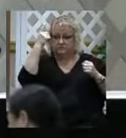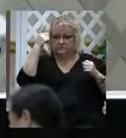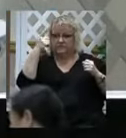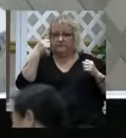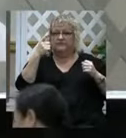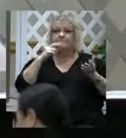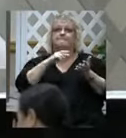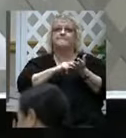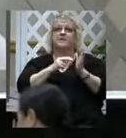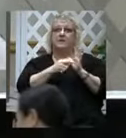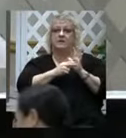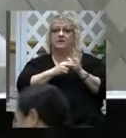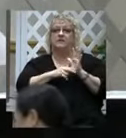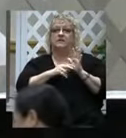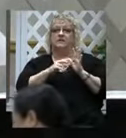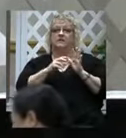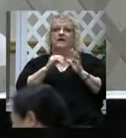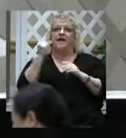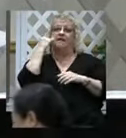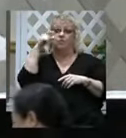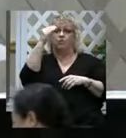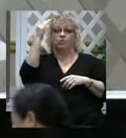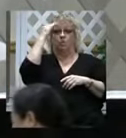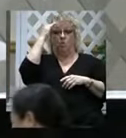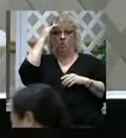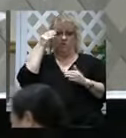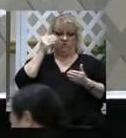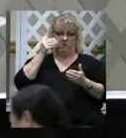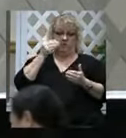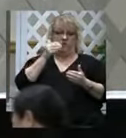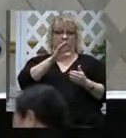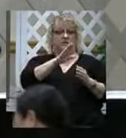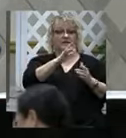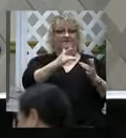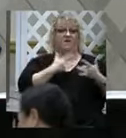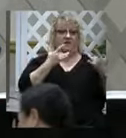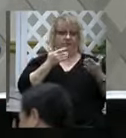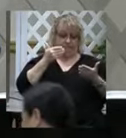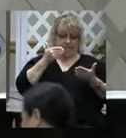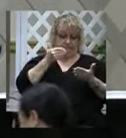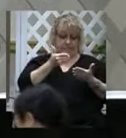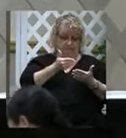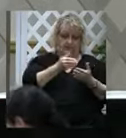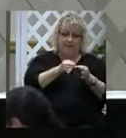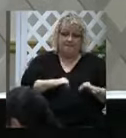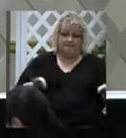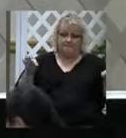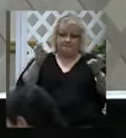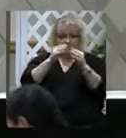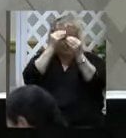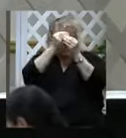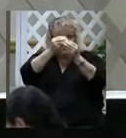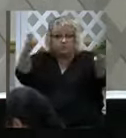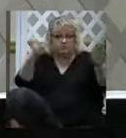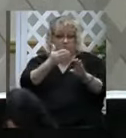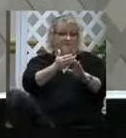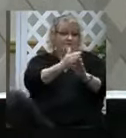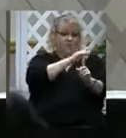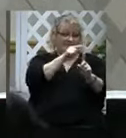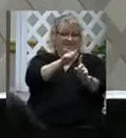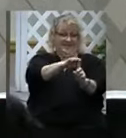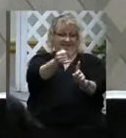I wanted to say is that if you know something is coming up in the next few weeks, and it's critical that you get information out before